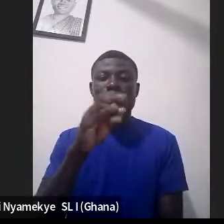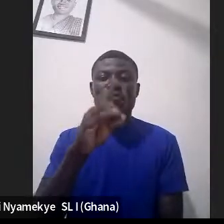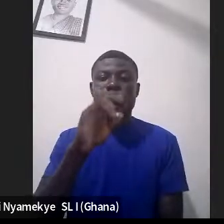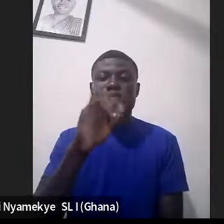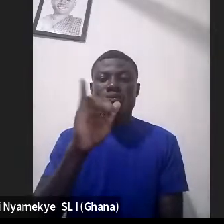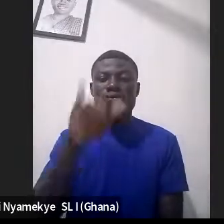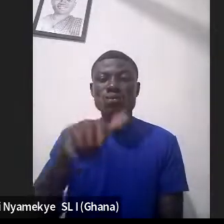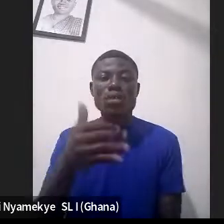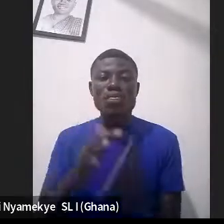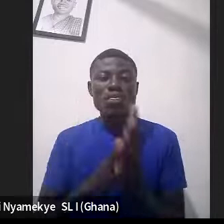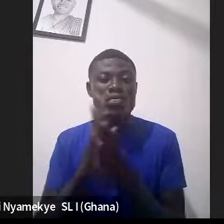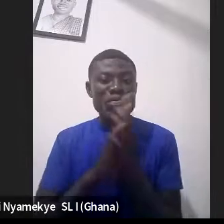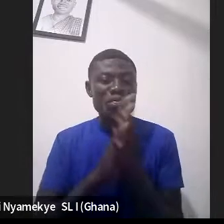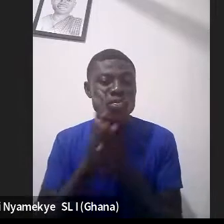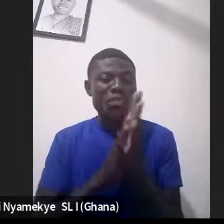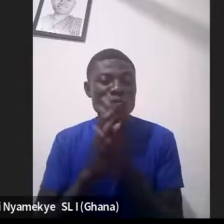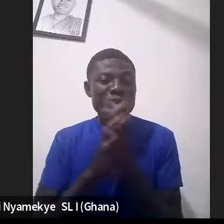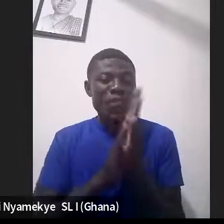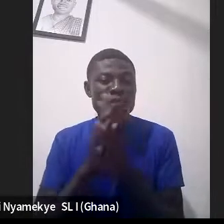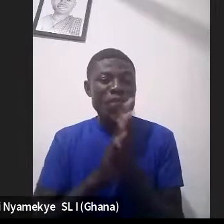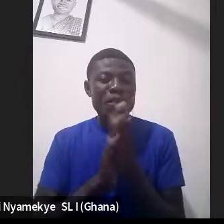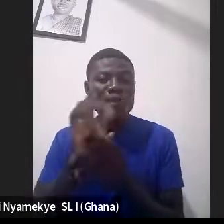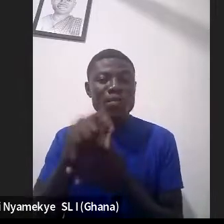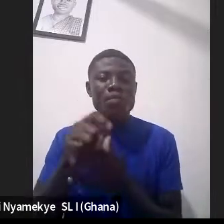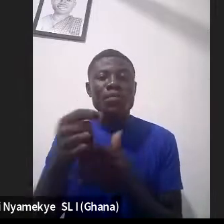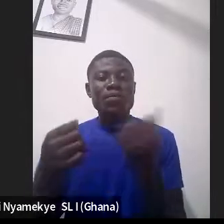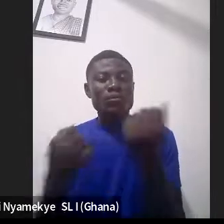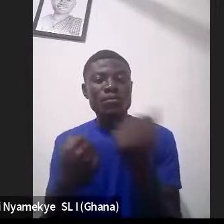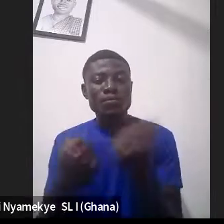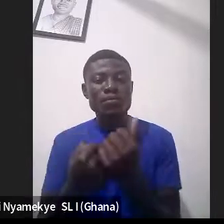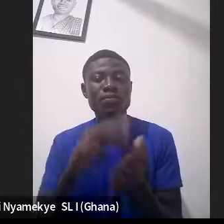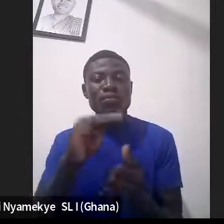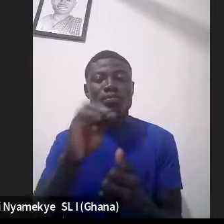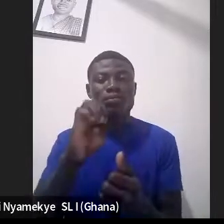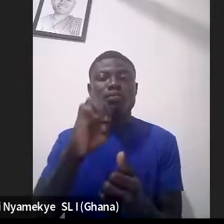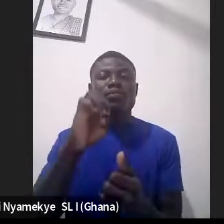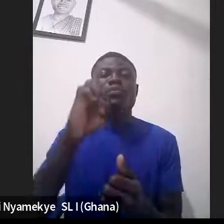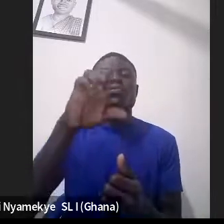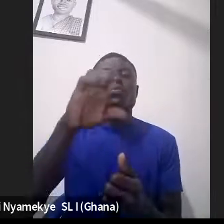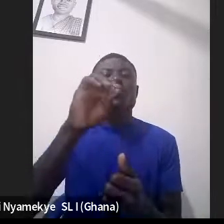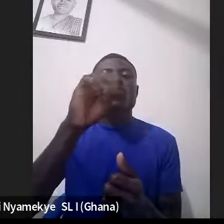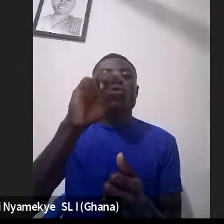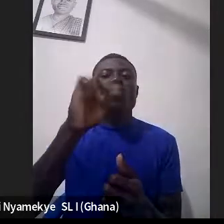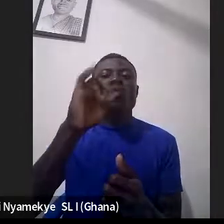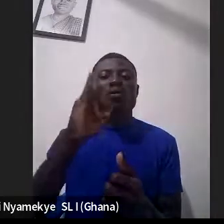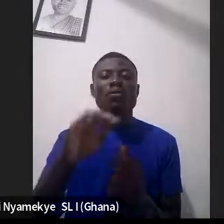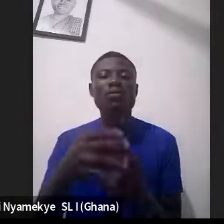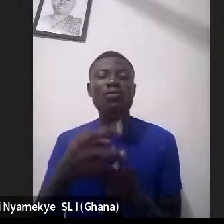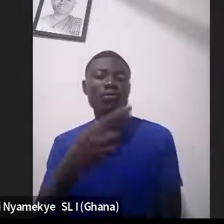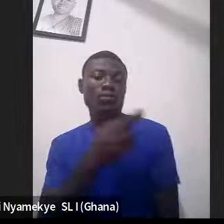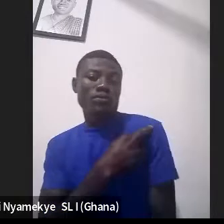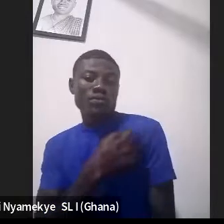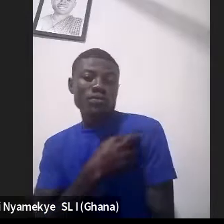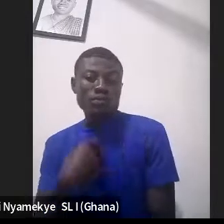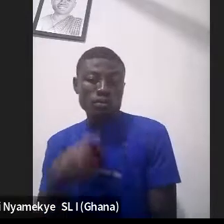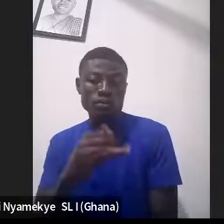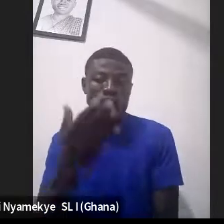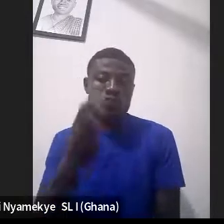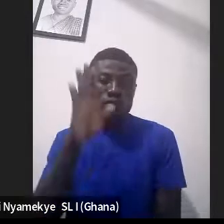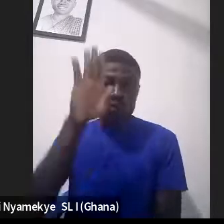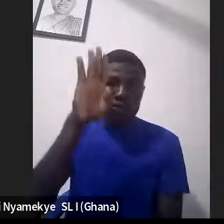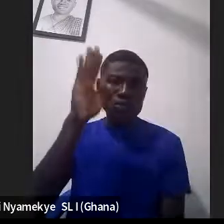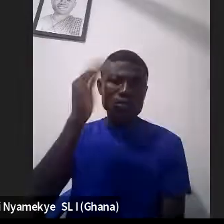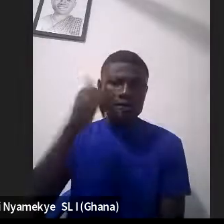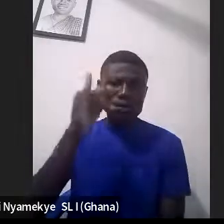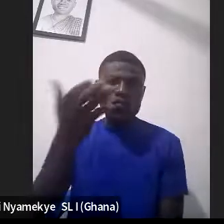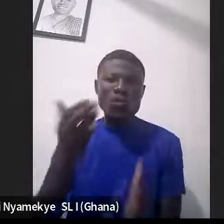inspiring to actually be supporting Melanie throughout her journey. Rosa, I still see your hand up. I don't know if you still want to ask